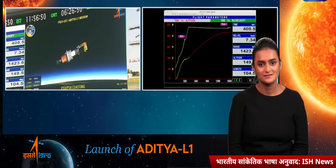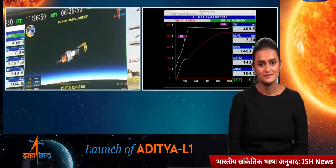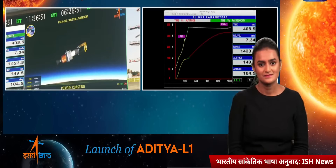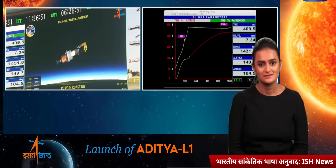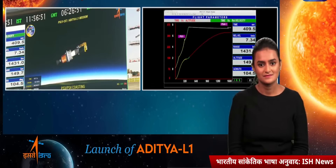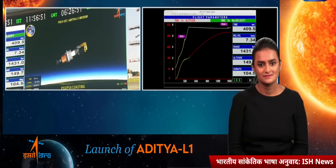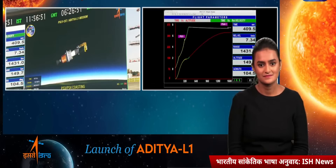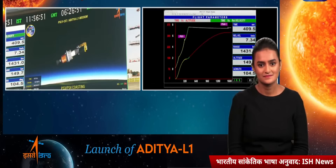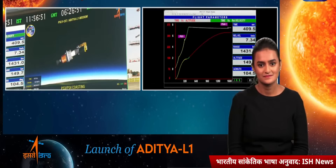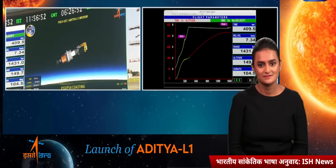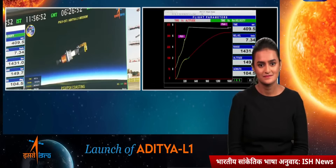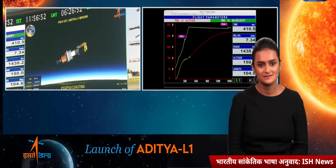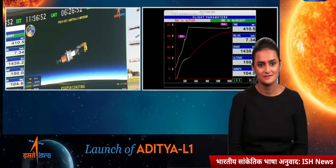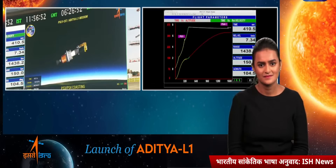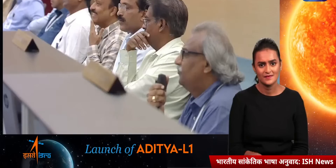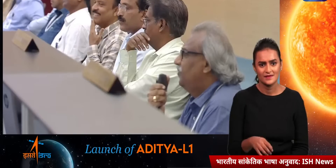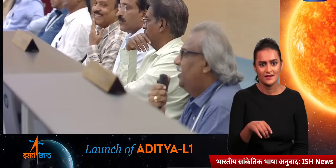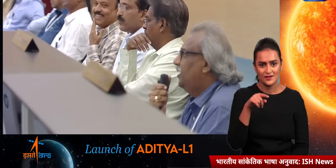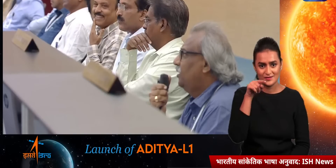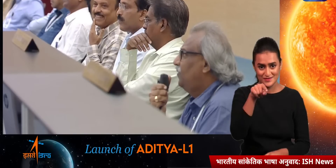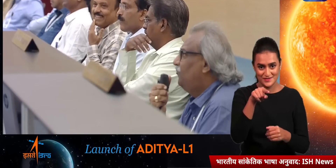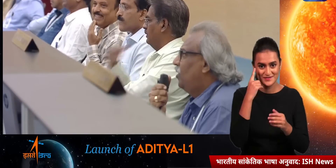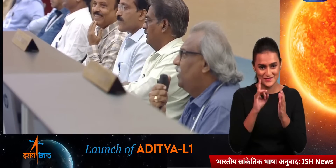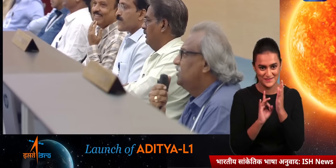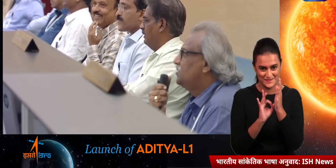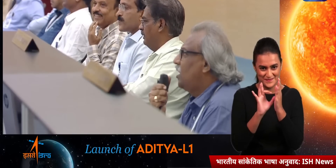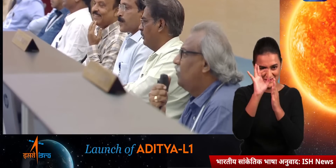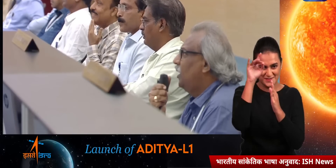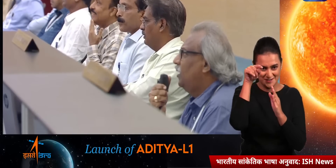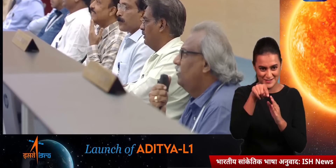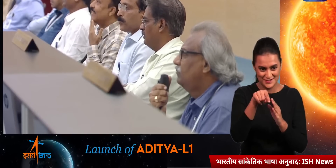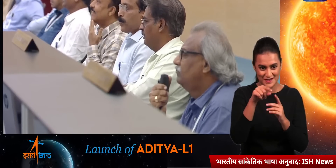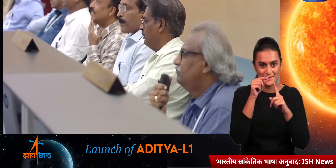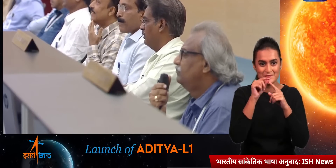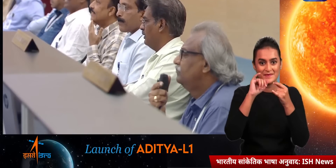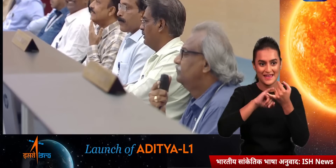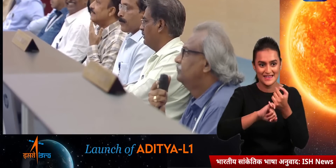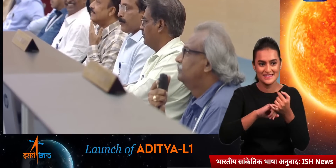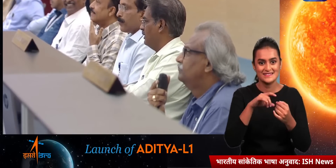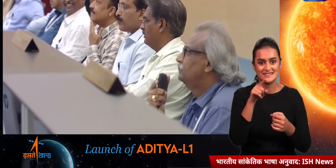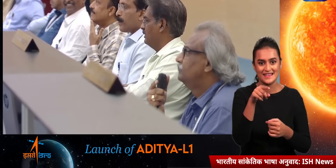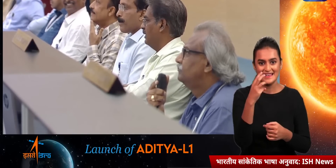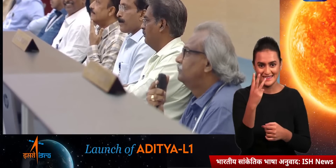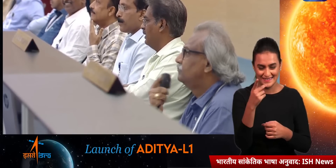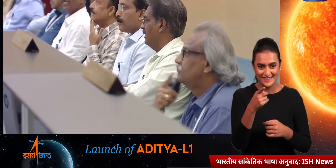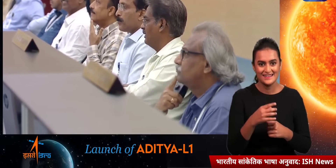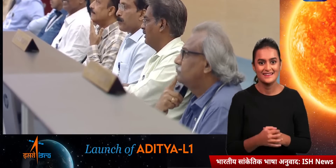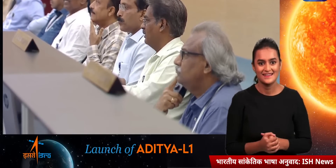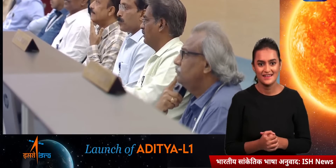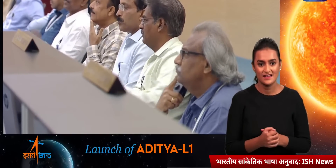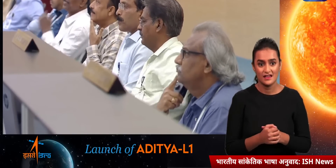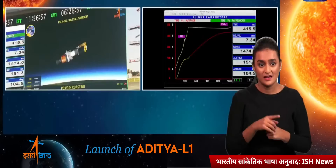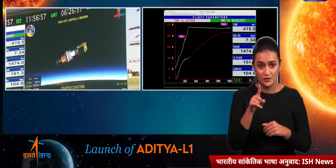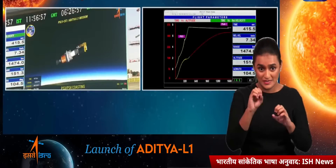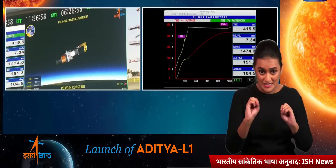Unique to this mission, the Vehicle PS4 performance normal. will start